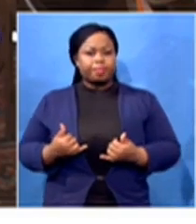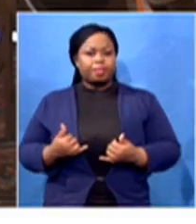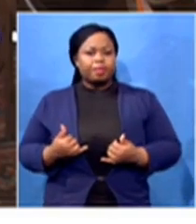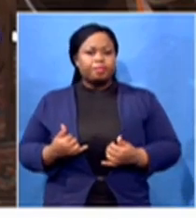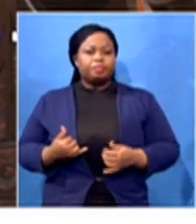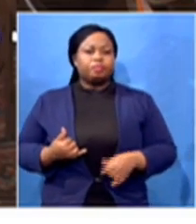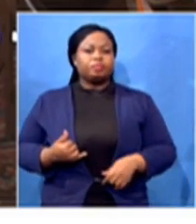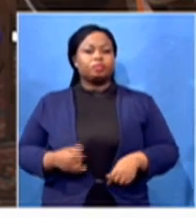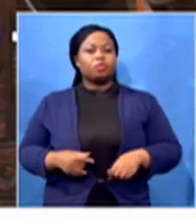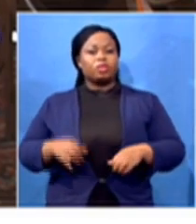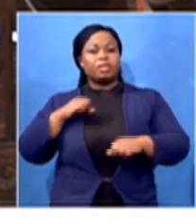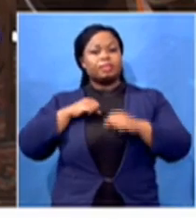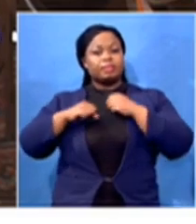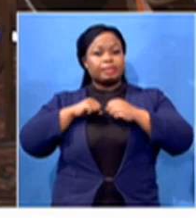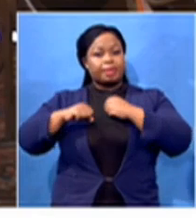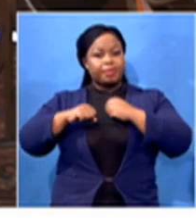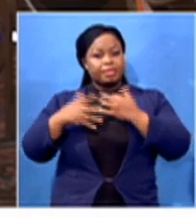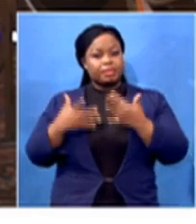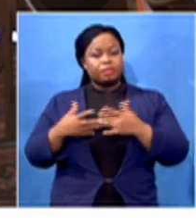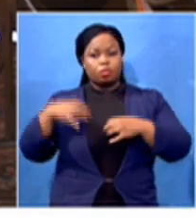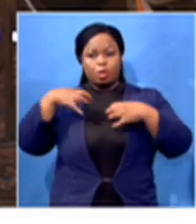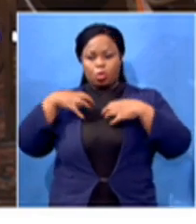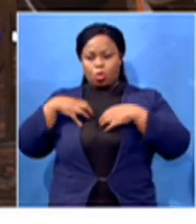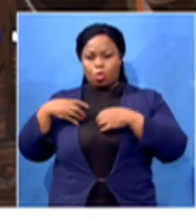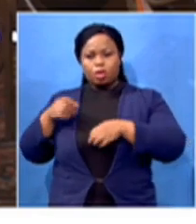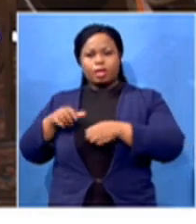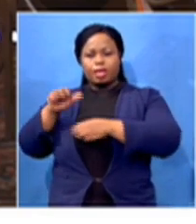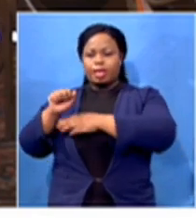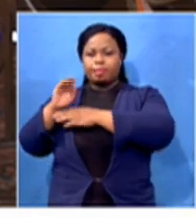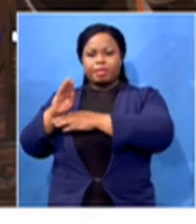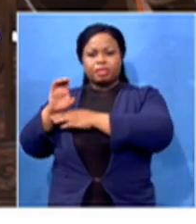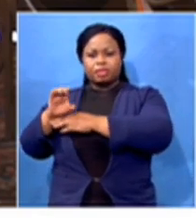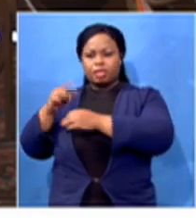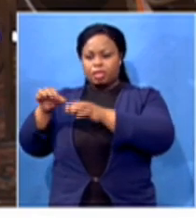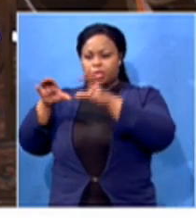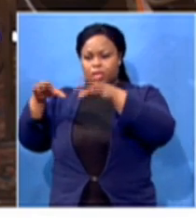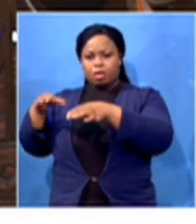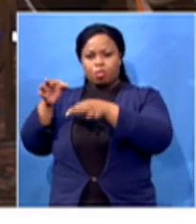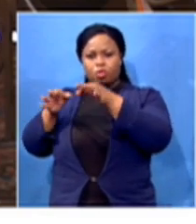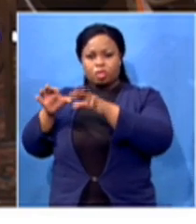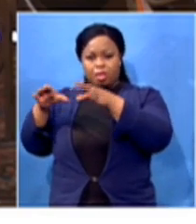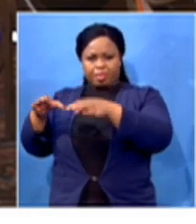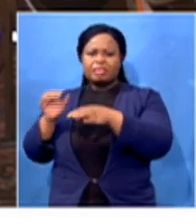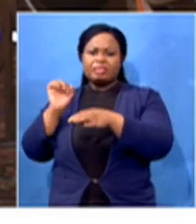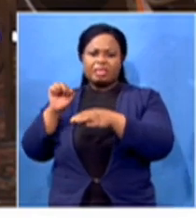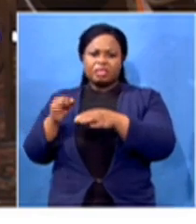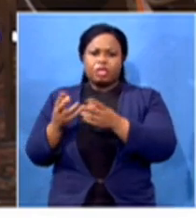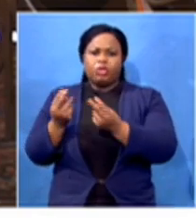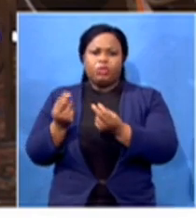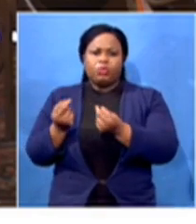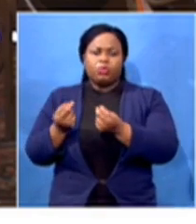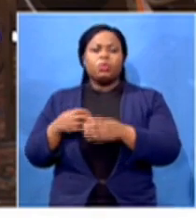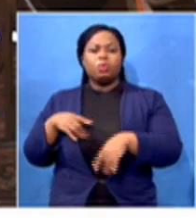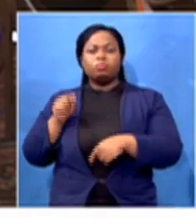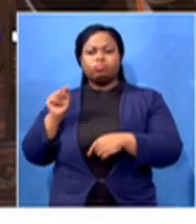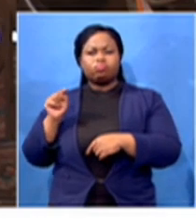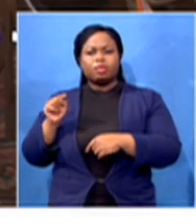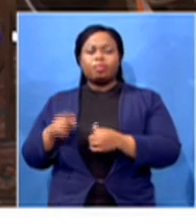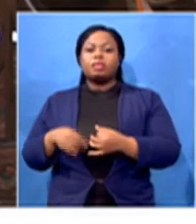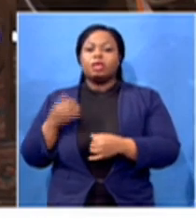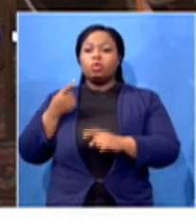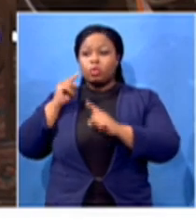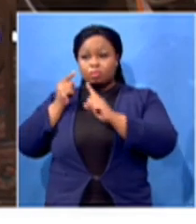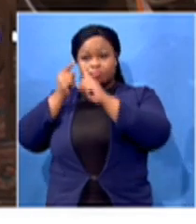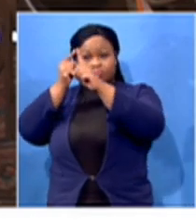on the stability within my own party, ABC, of course, that is new. ABC thrives on